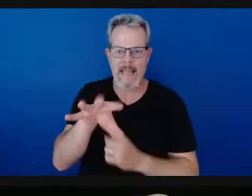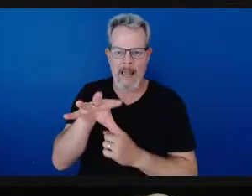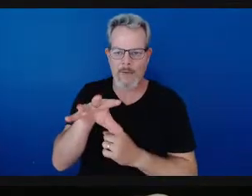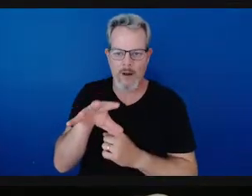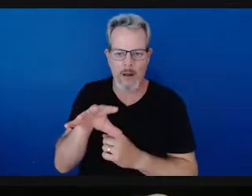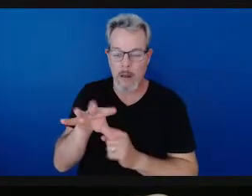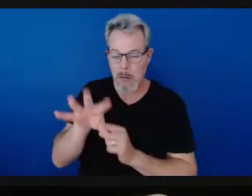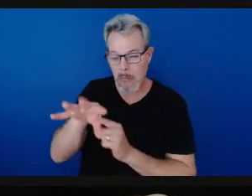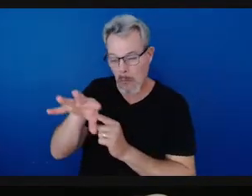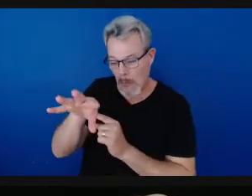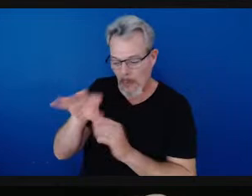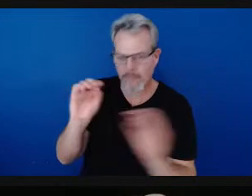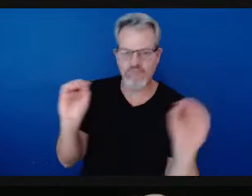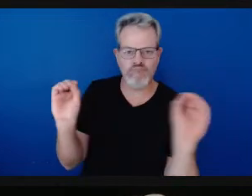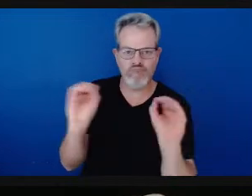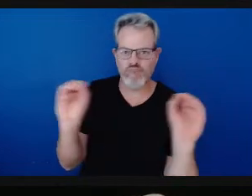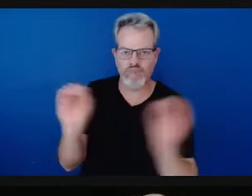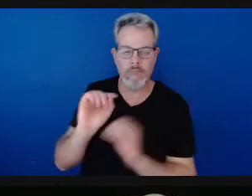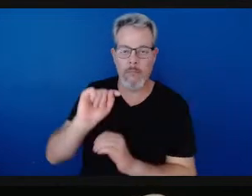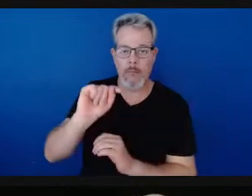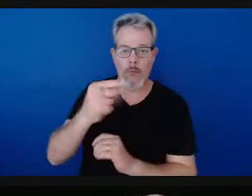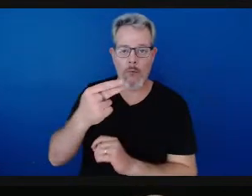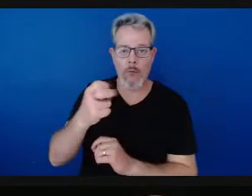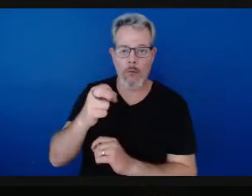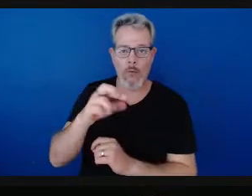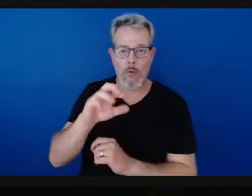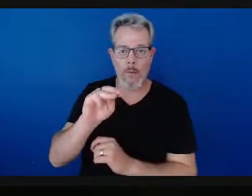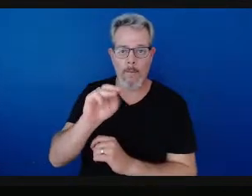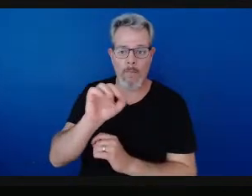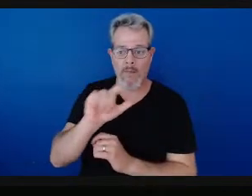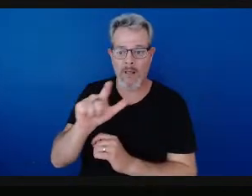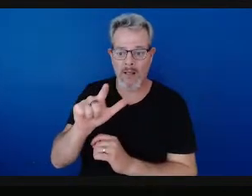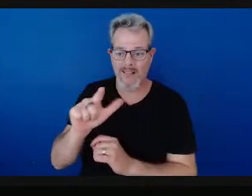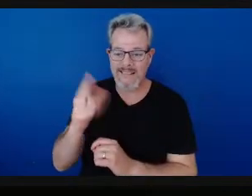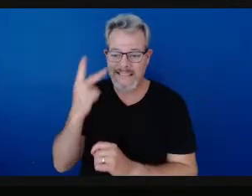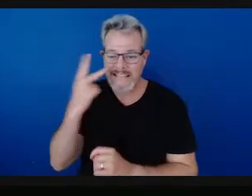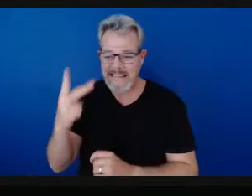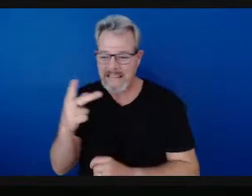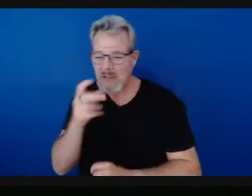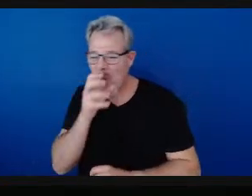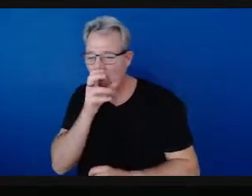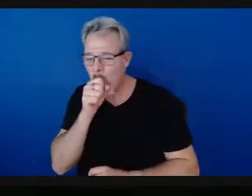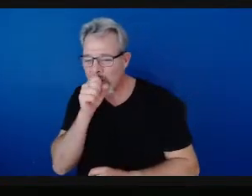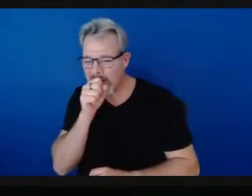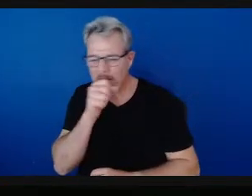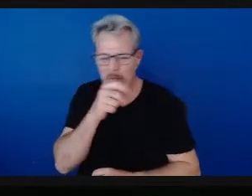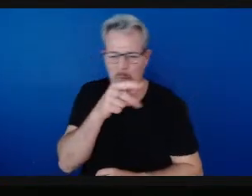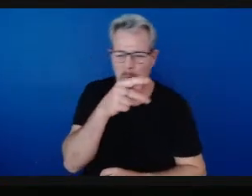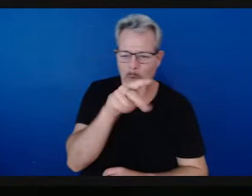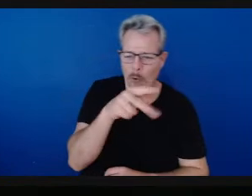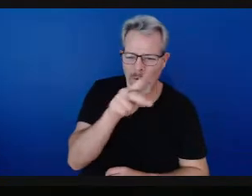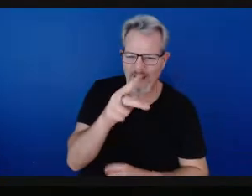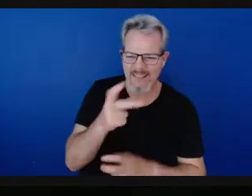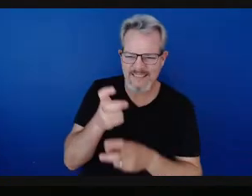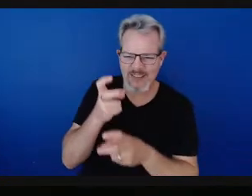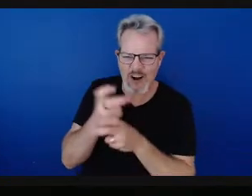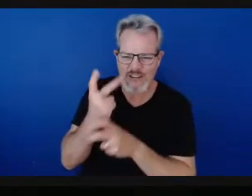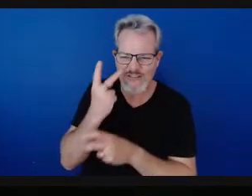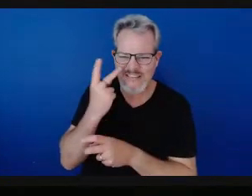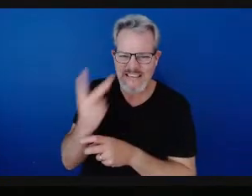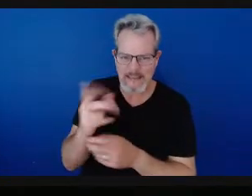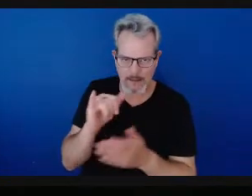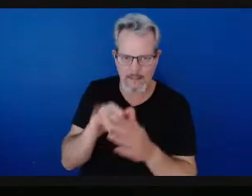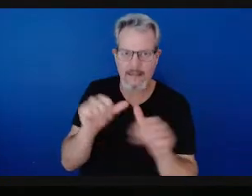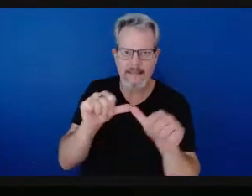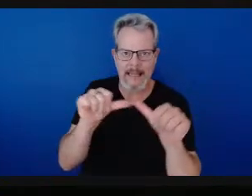any of the downdrop block. You see here this line between the purple and the orange-ish, where I'm highlighting, is the edge of the crater.